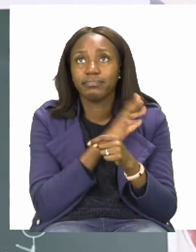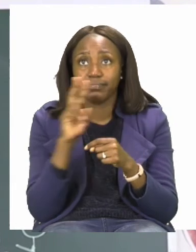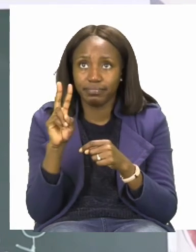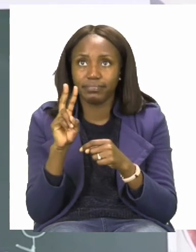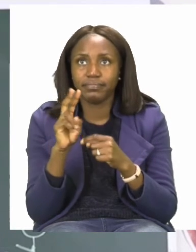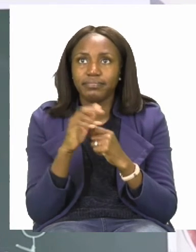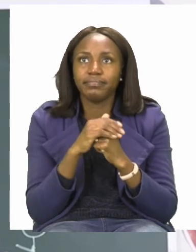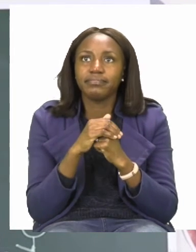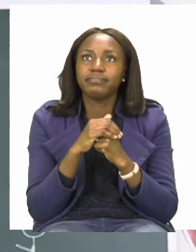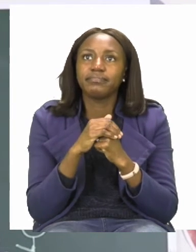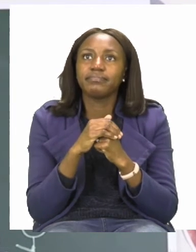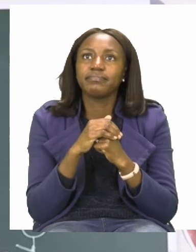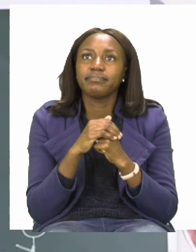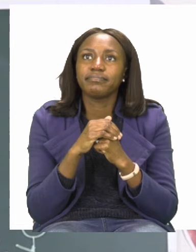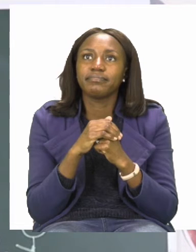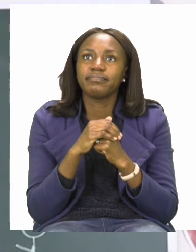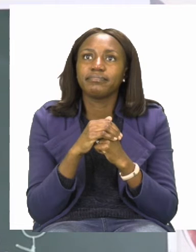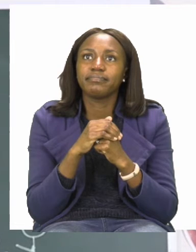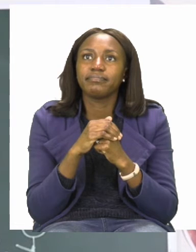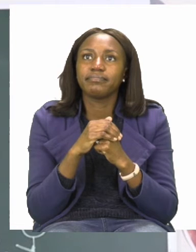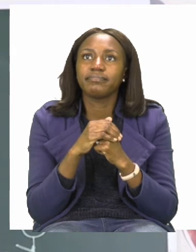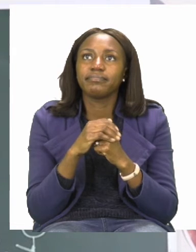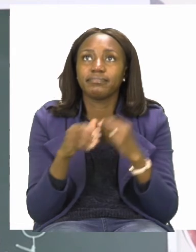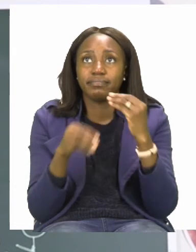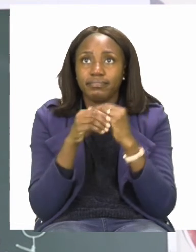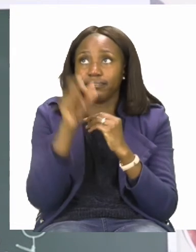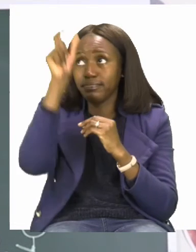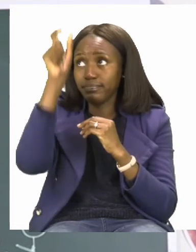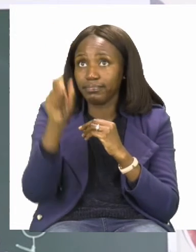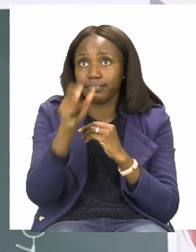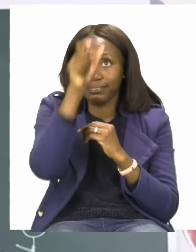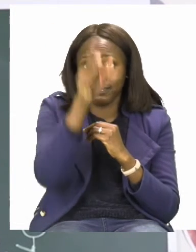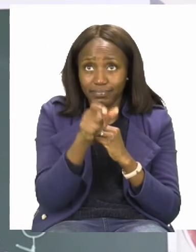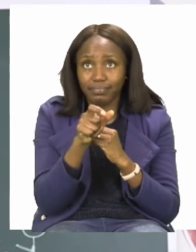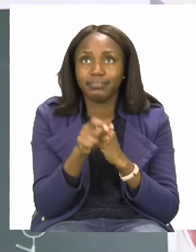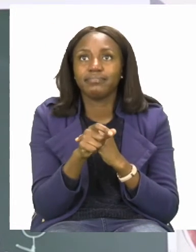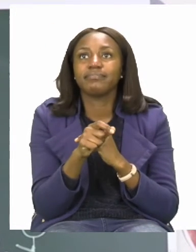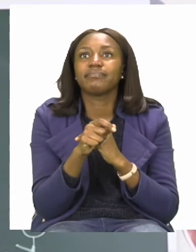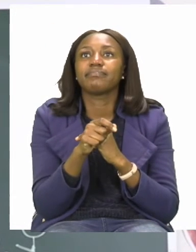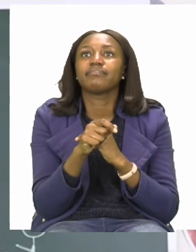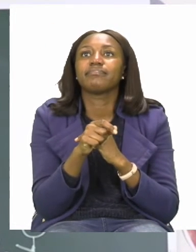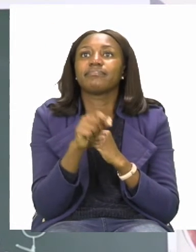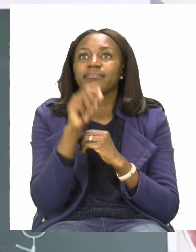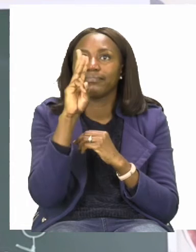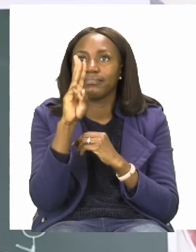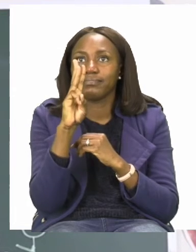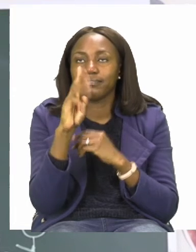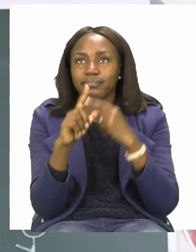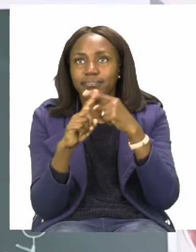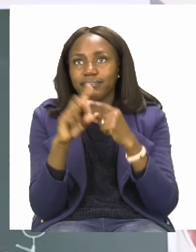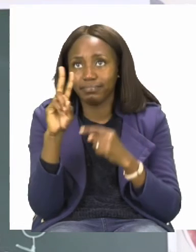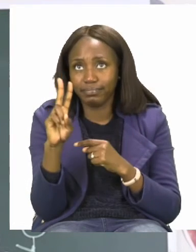52. And then we will add using our tens and units. 3